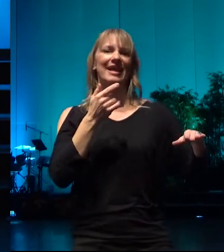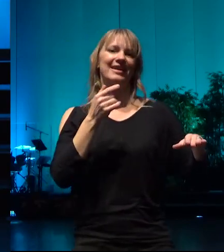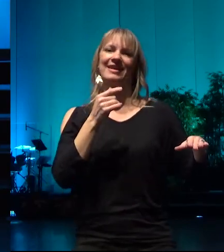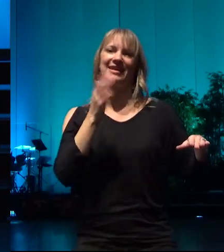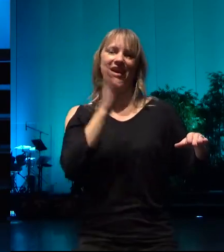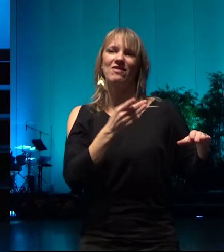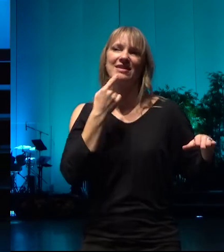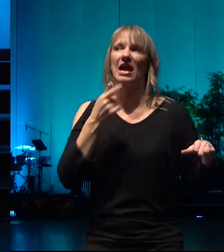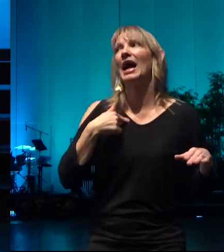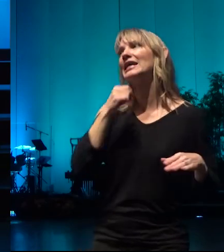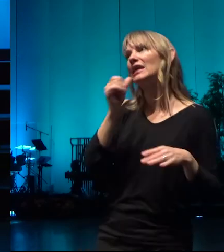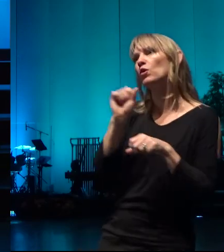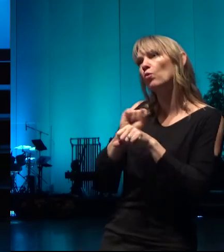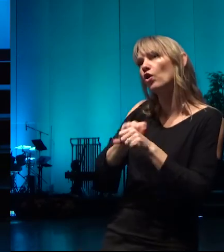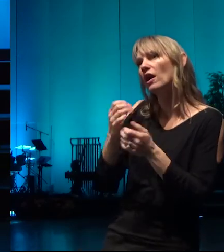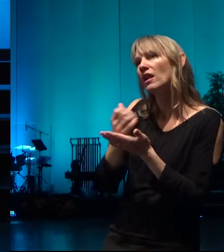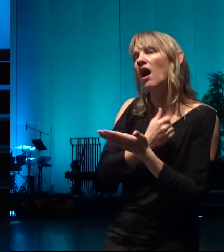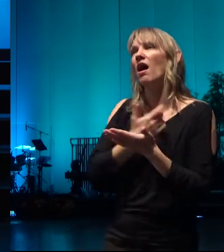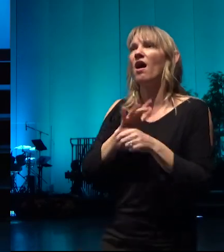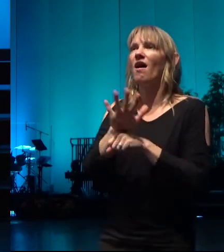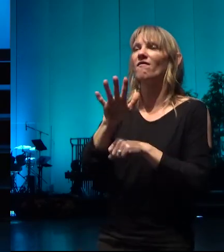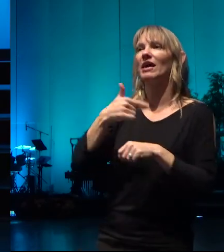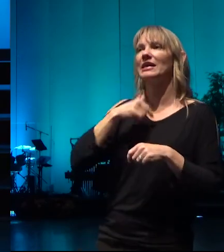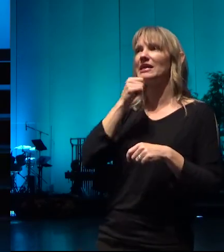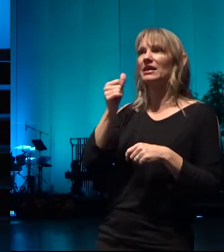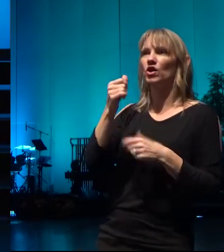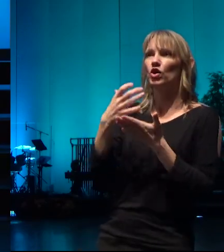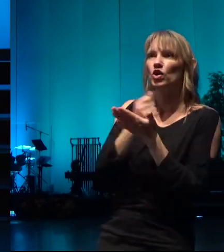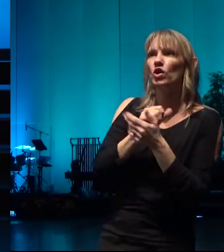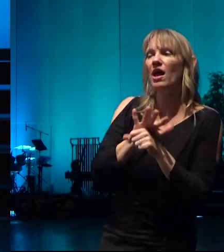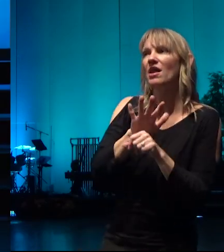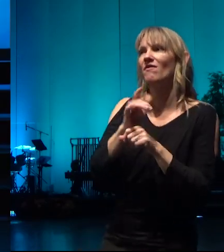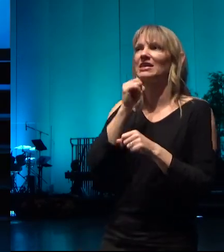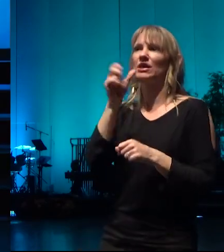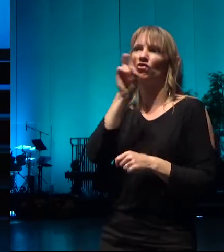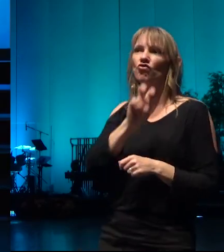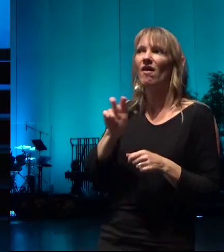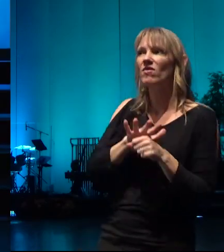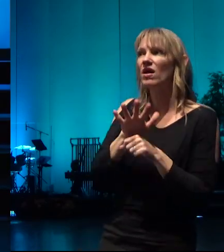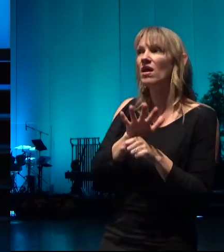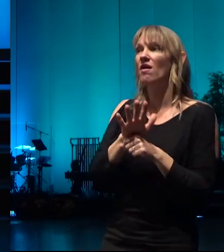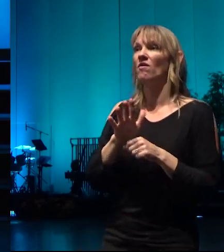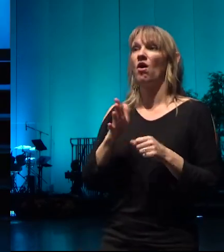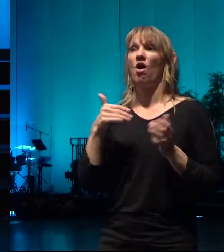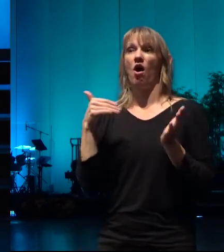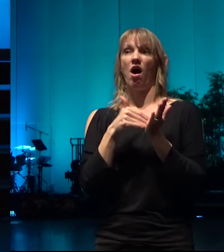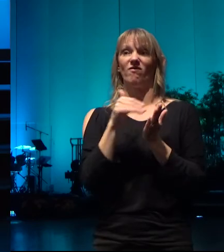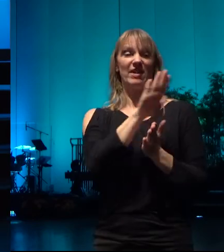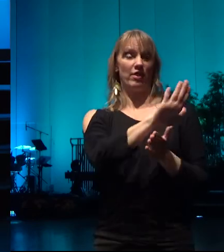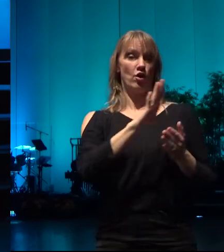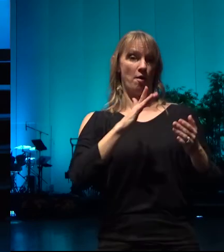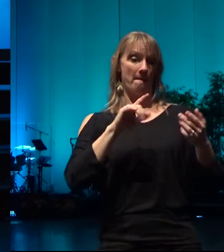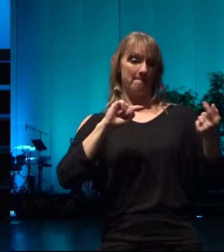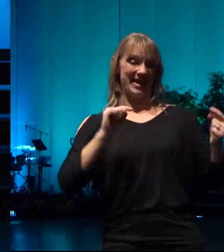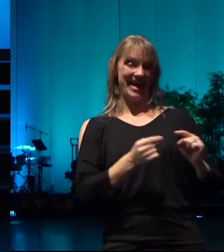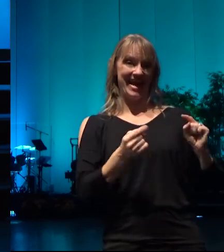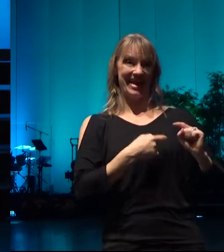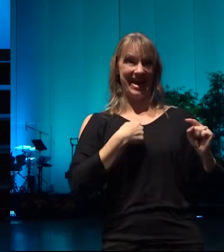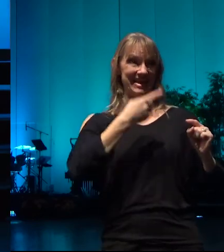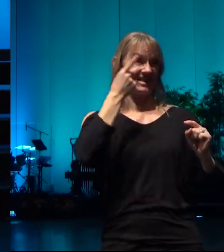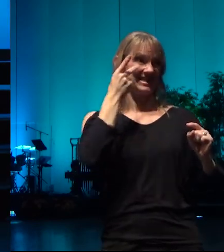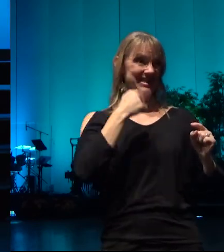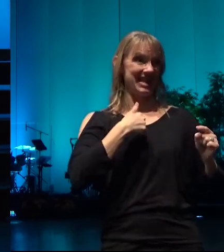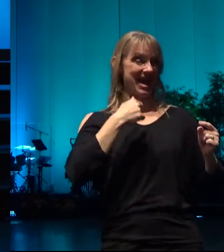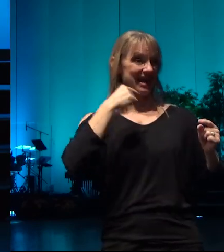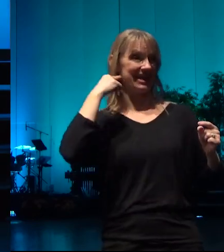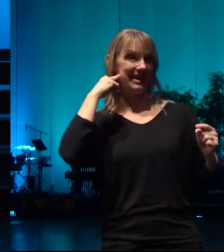work enough, and I didn't make enough money, and I didn't travel the world enough and see enough things. Often the greatest pain that I